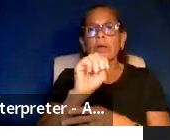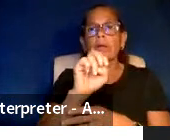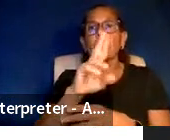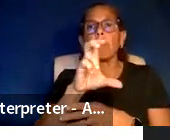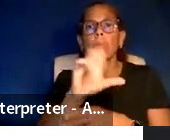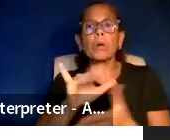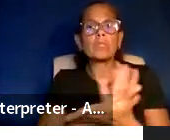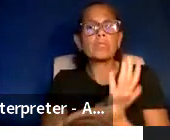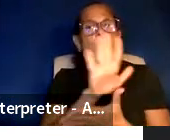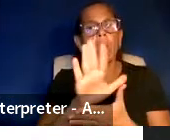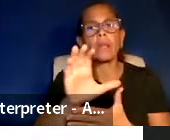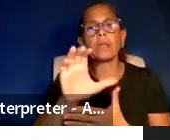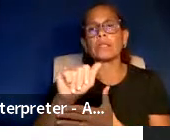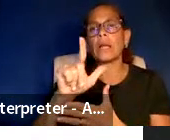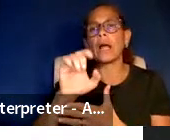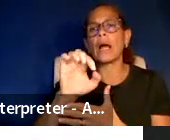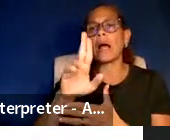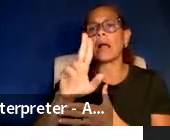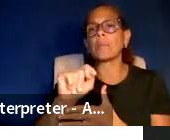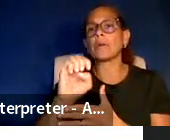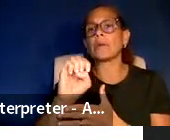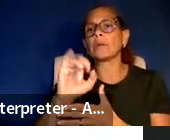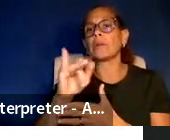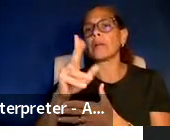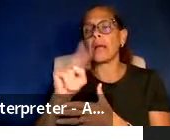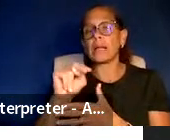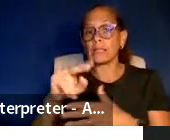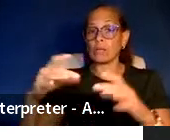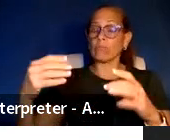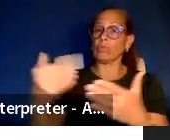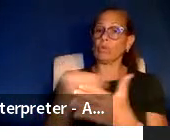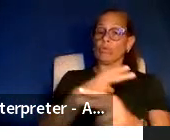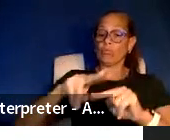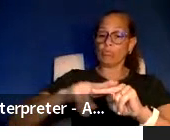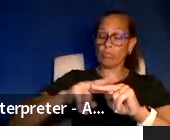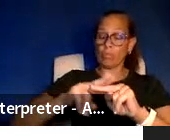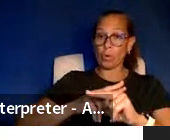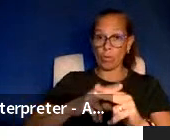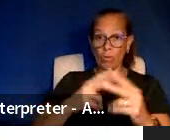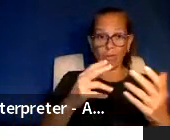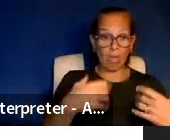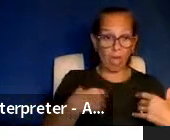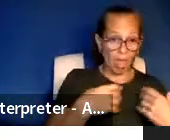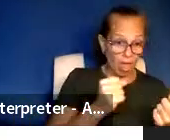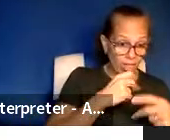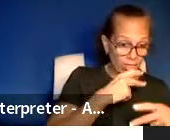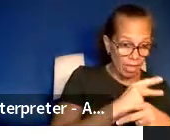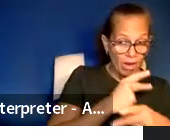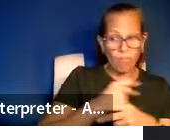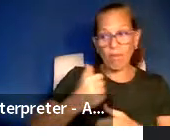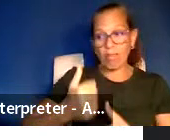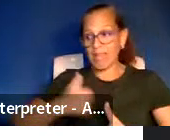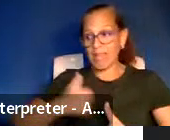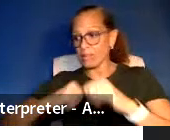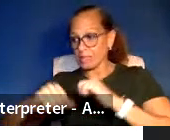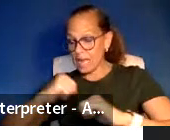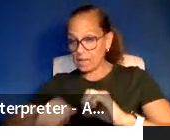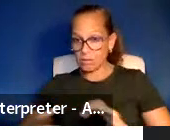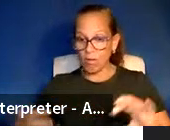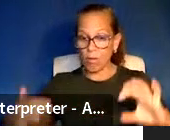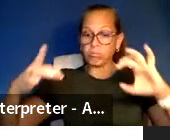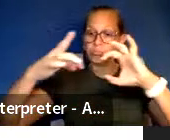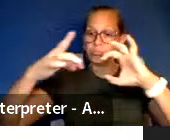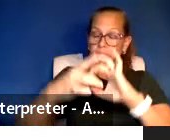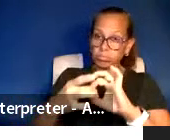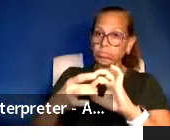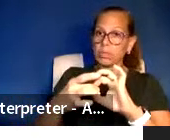College and Albert Einstein, and new rail service combined with a robust and growing healthcare and life sciences job sector will connect